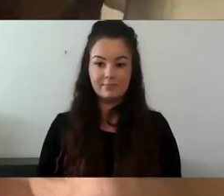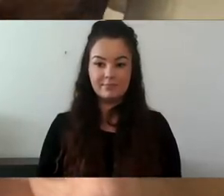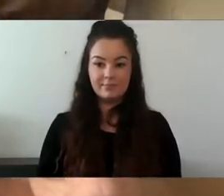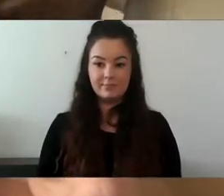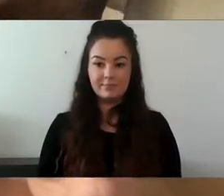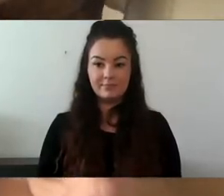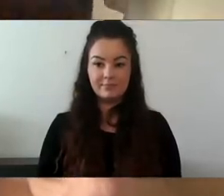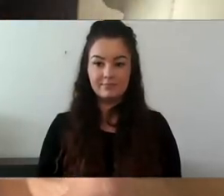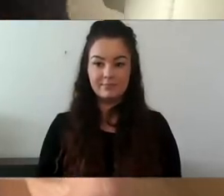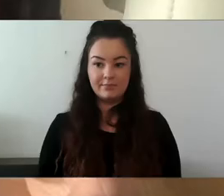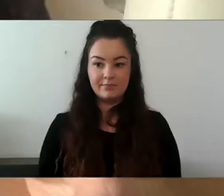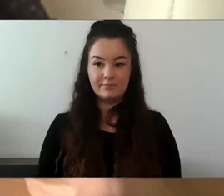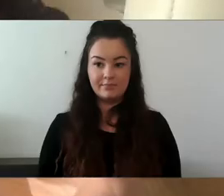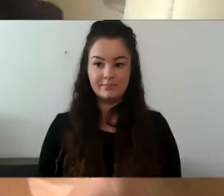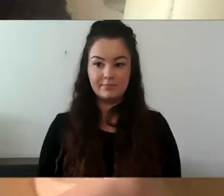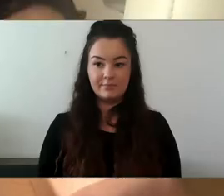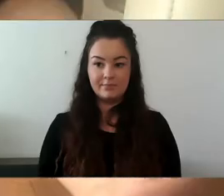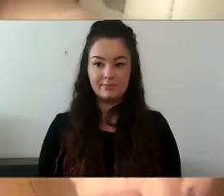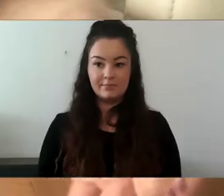Cover the front of the bag.